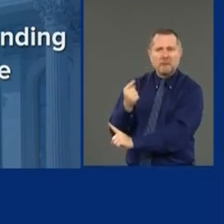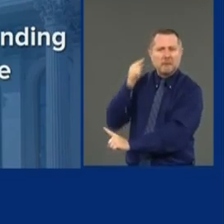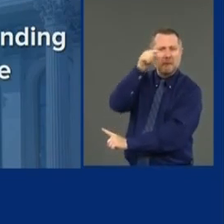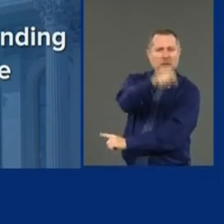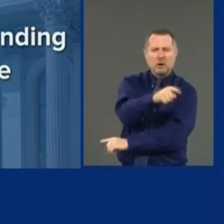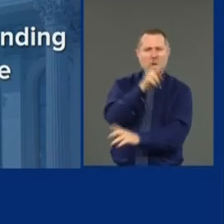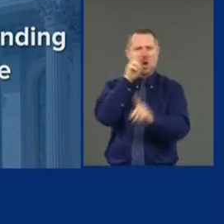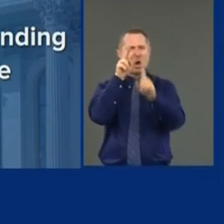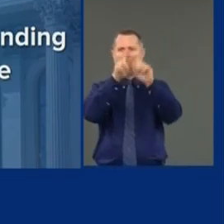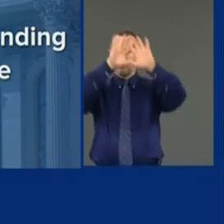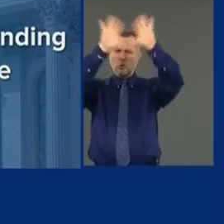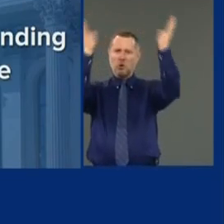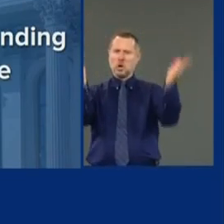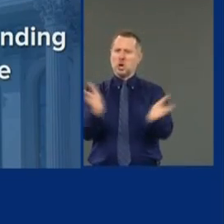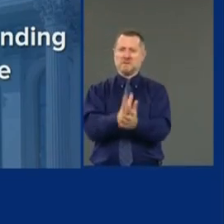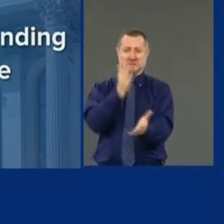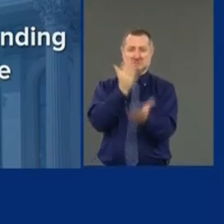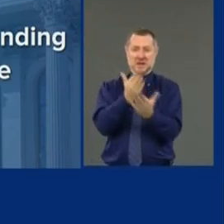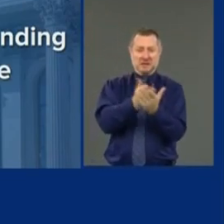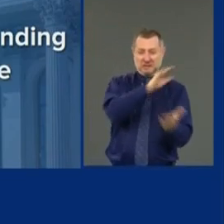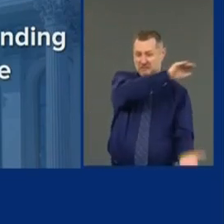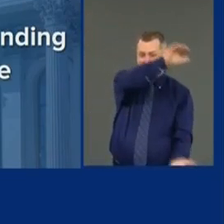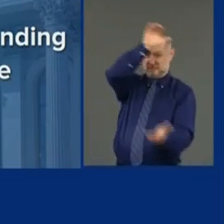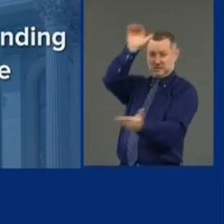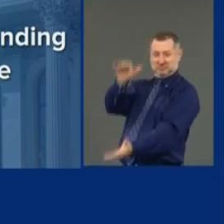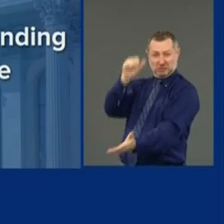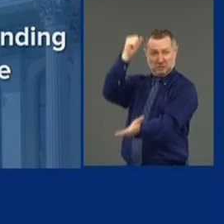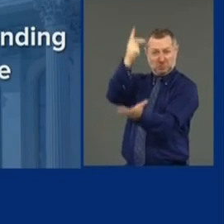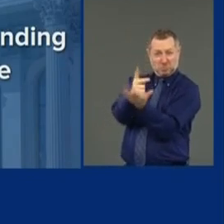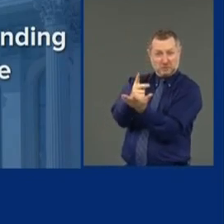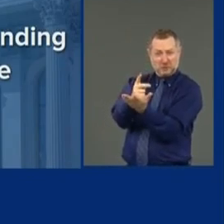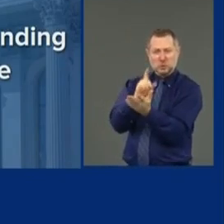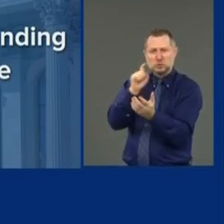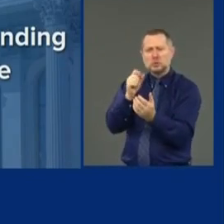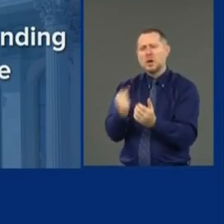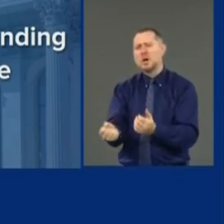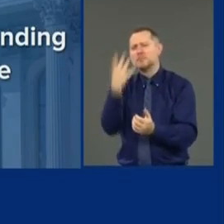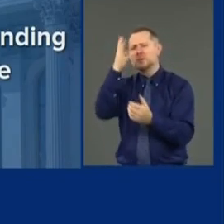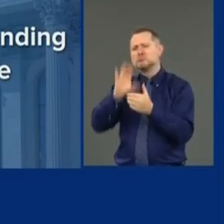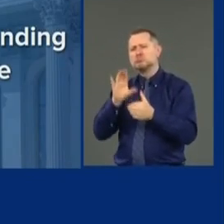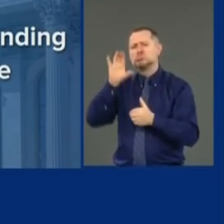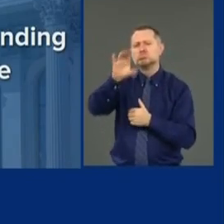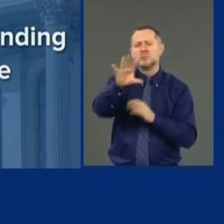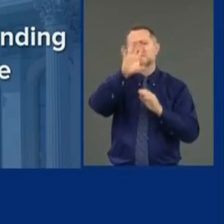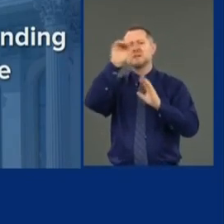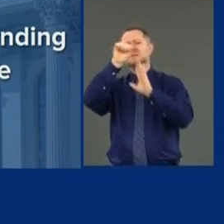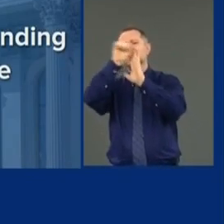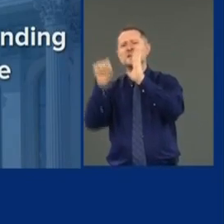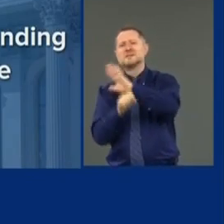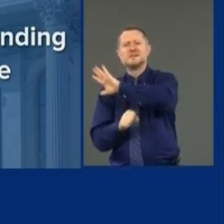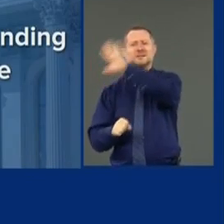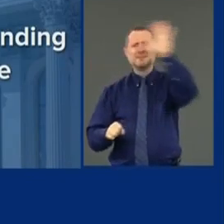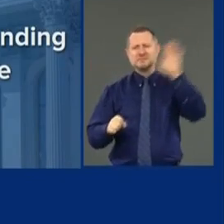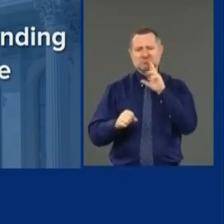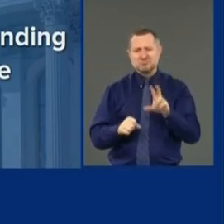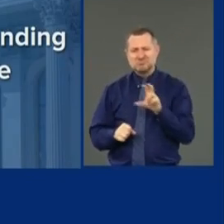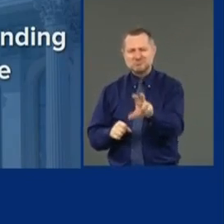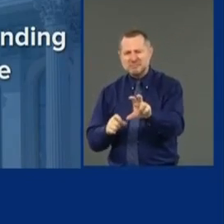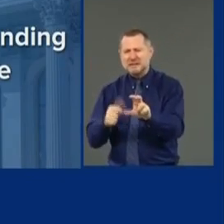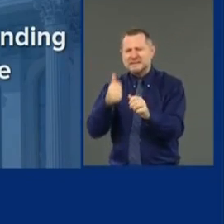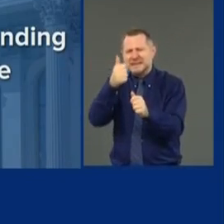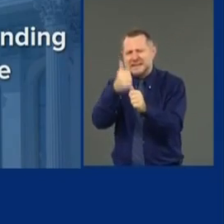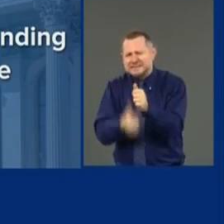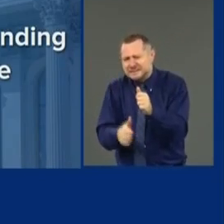actually look at how much states got per positive COVID case, it's not